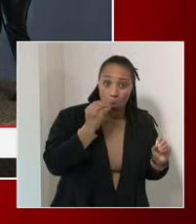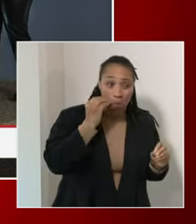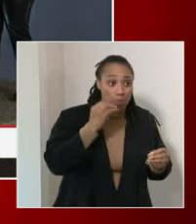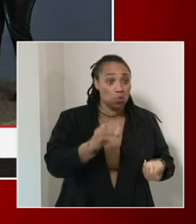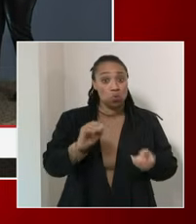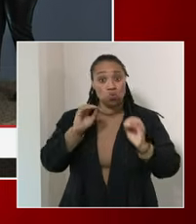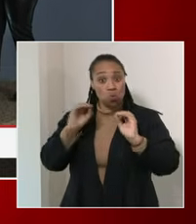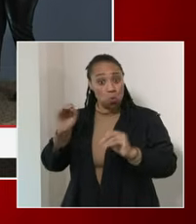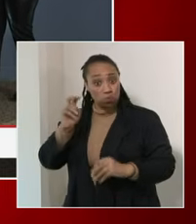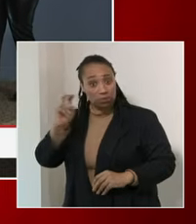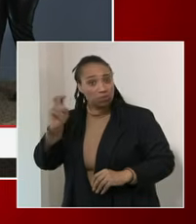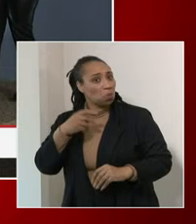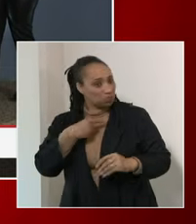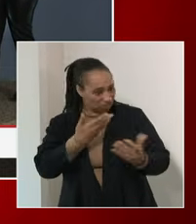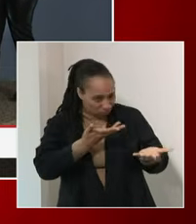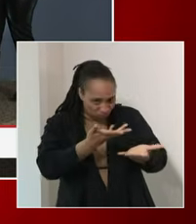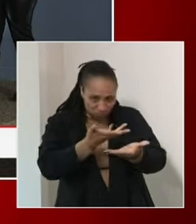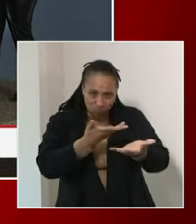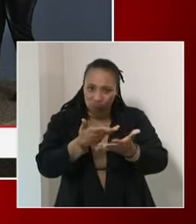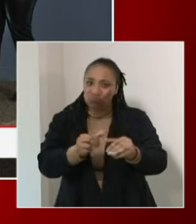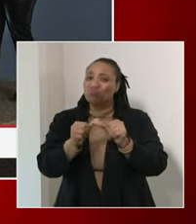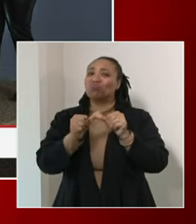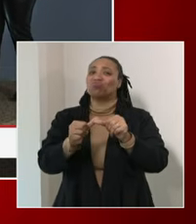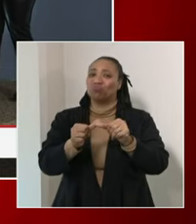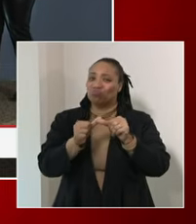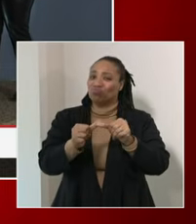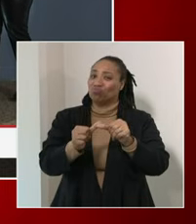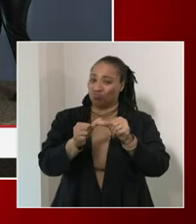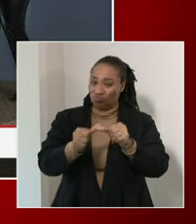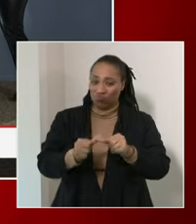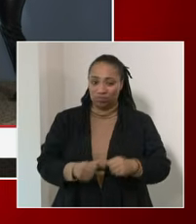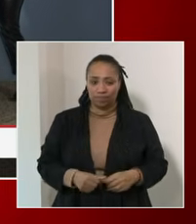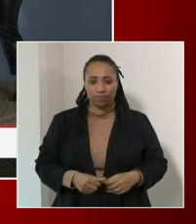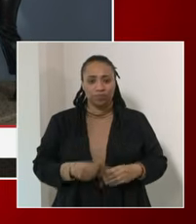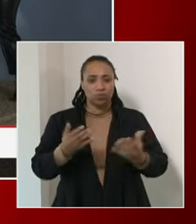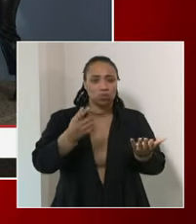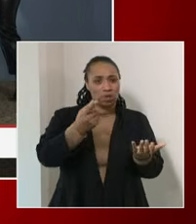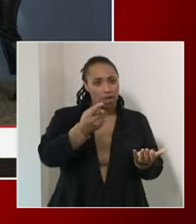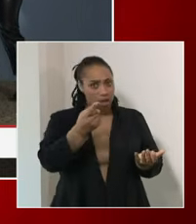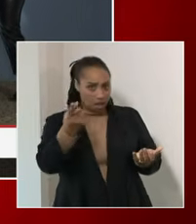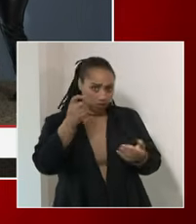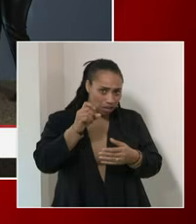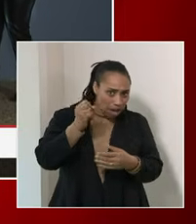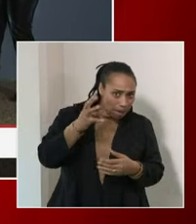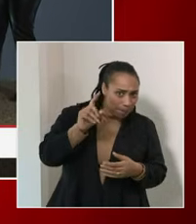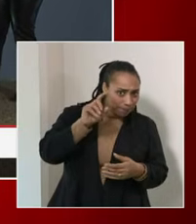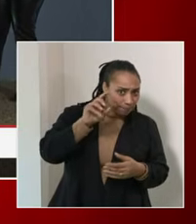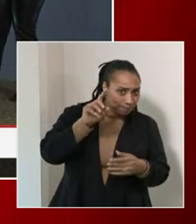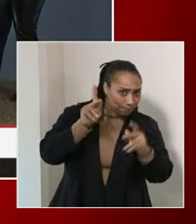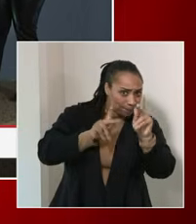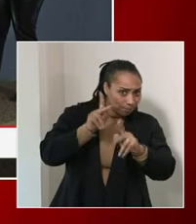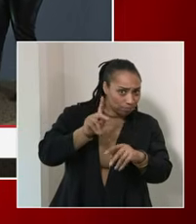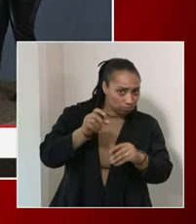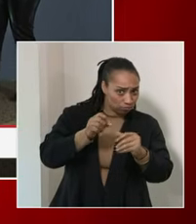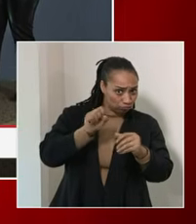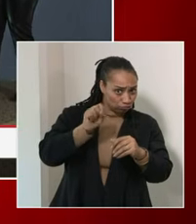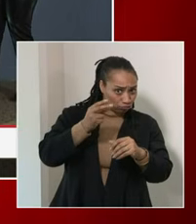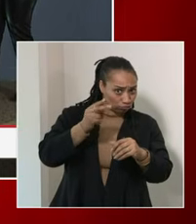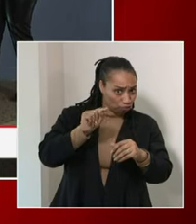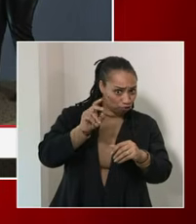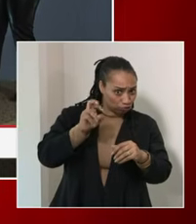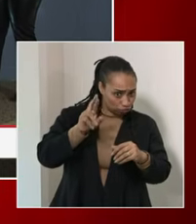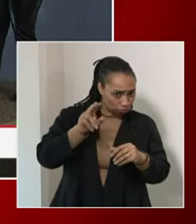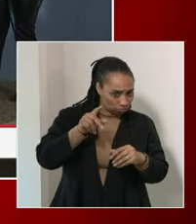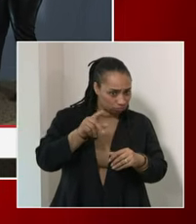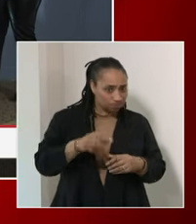continue. I think your question about how many people have come in. So right now we have over 1,700 beds. I can tell you